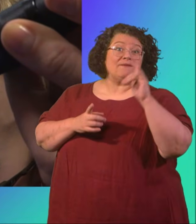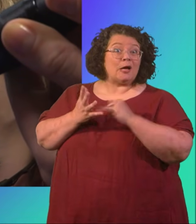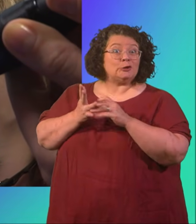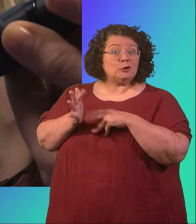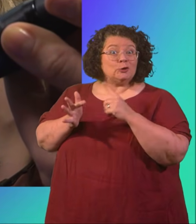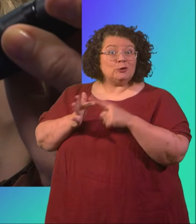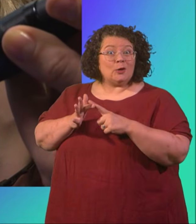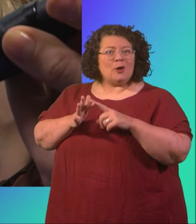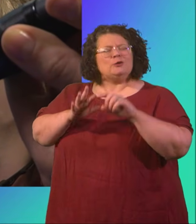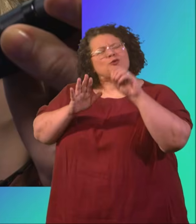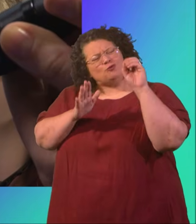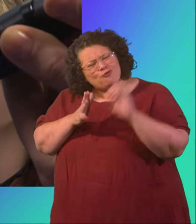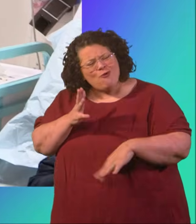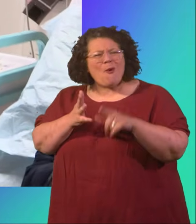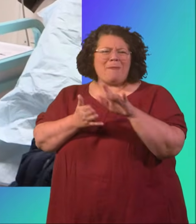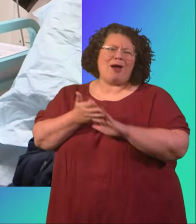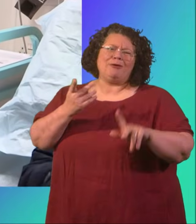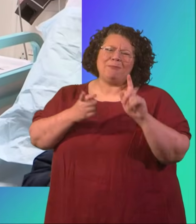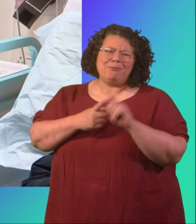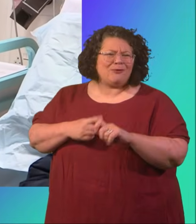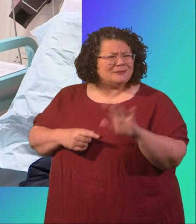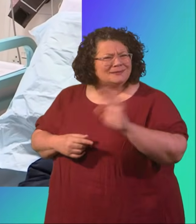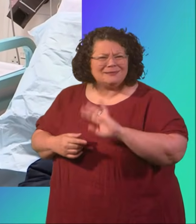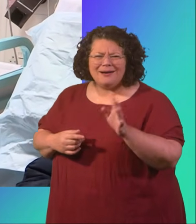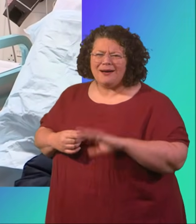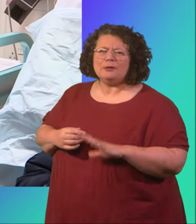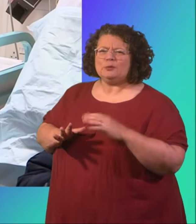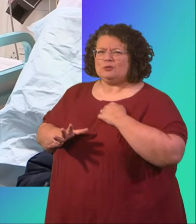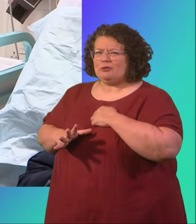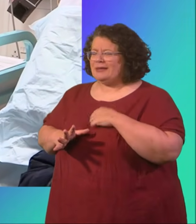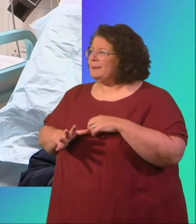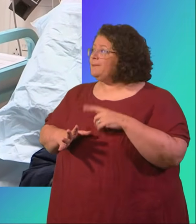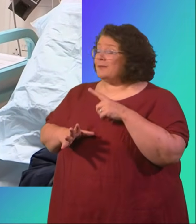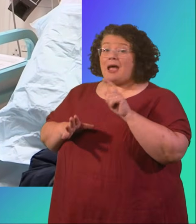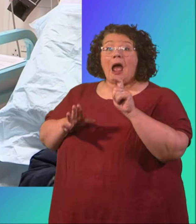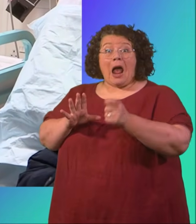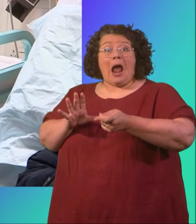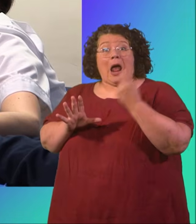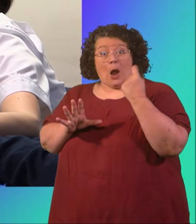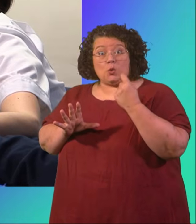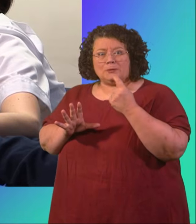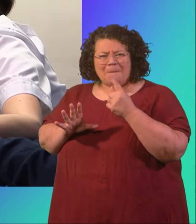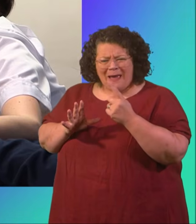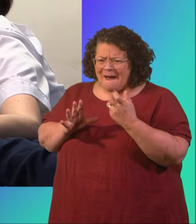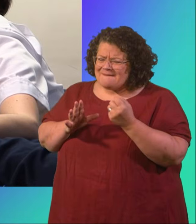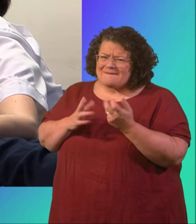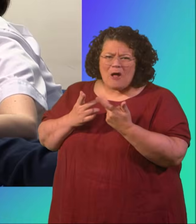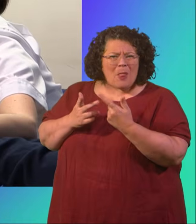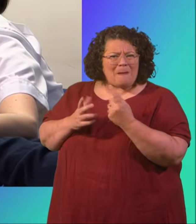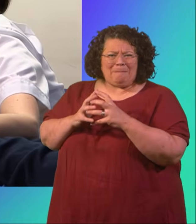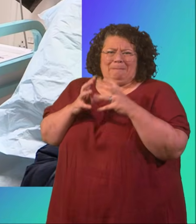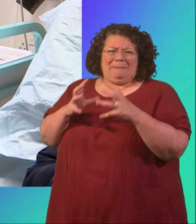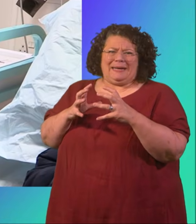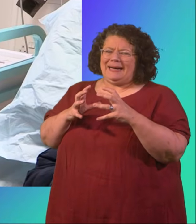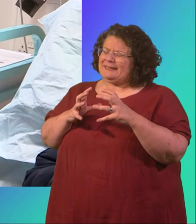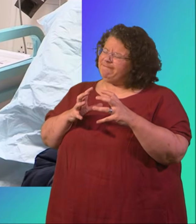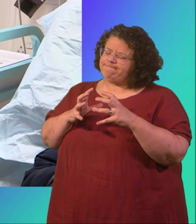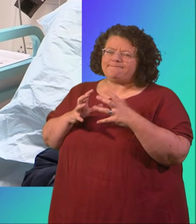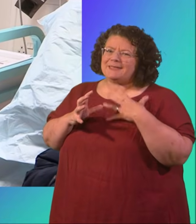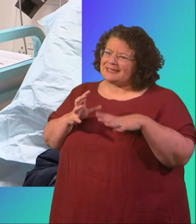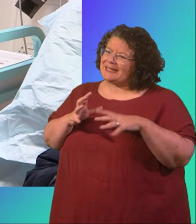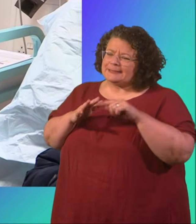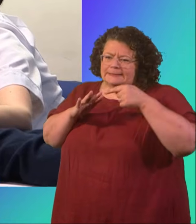Harry Potter thing, Chris. Sorry. We've got some of the gravel out, but there's a chunk left right deep down, so we'll give Harry a little break and we'll see what we can